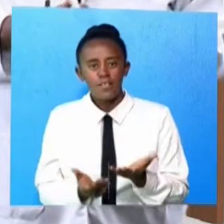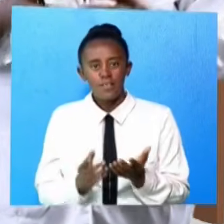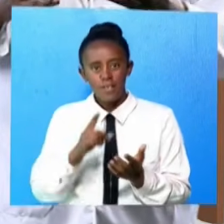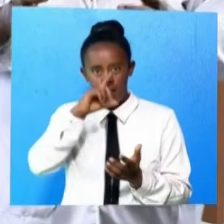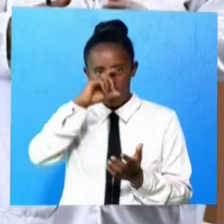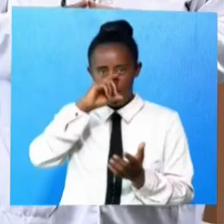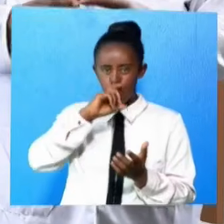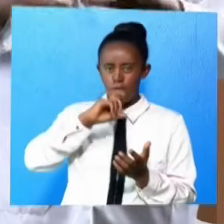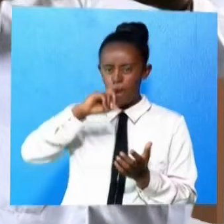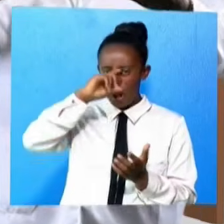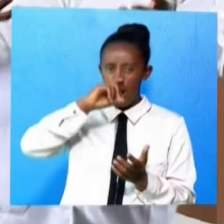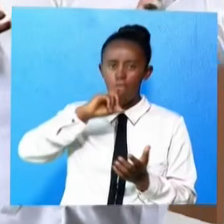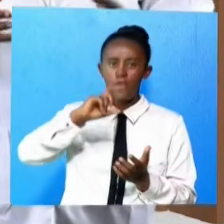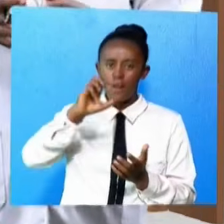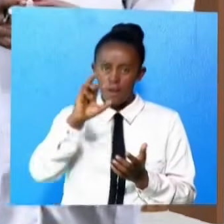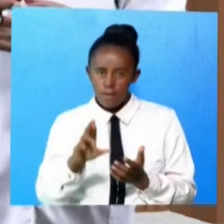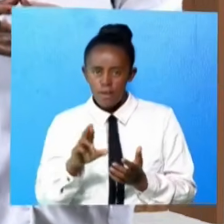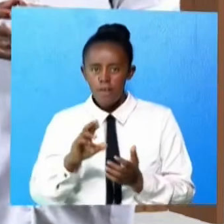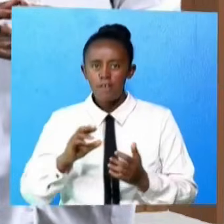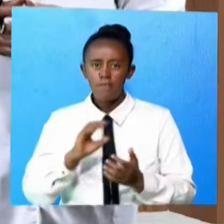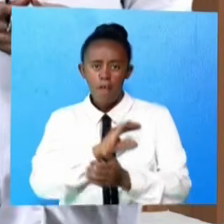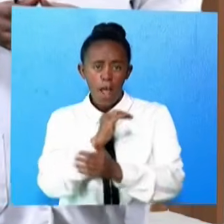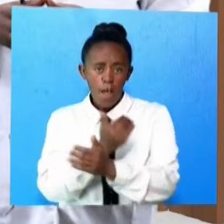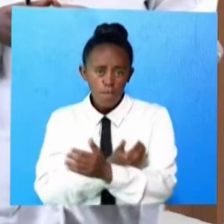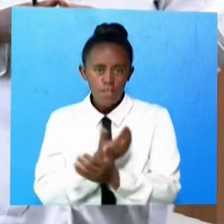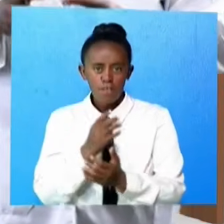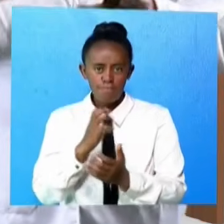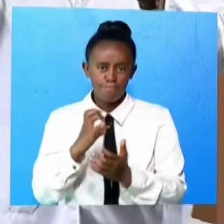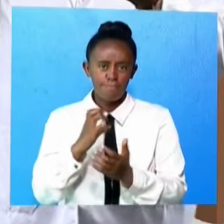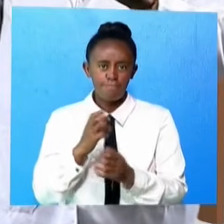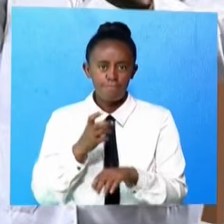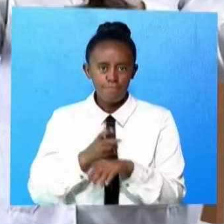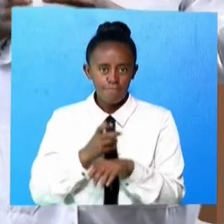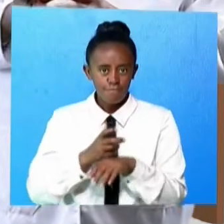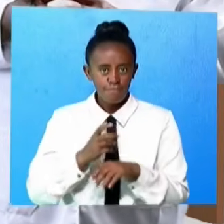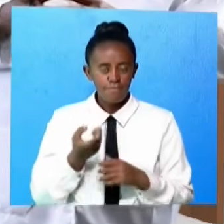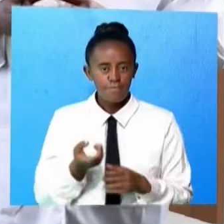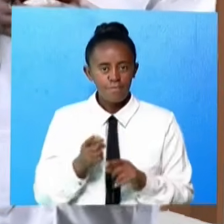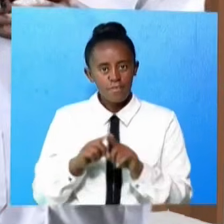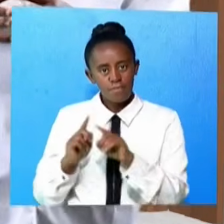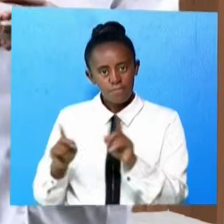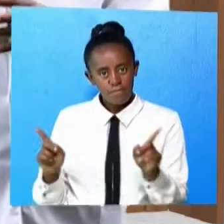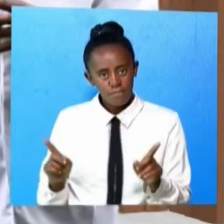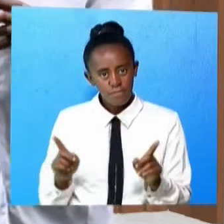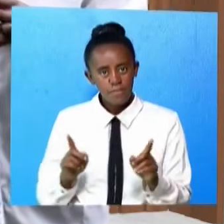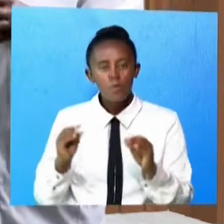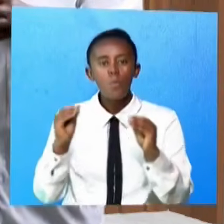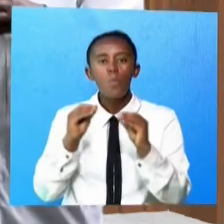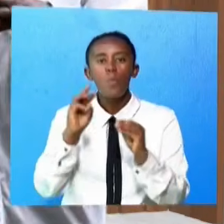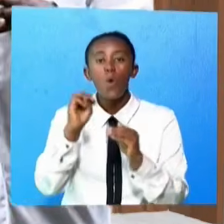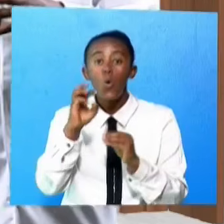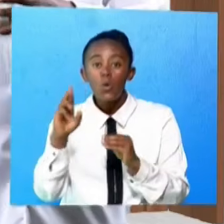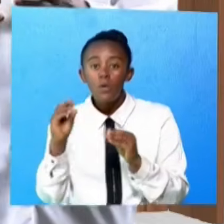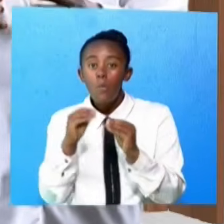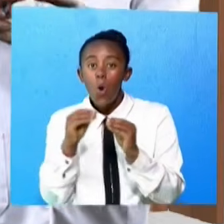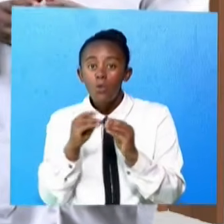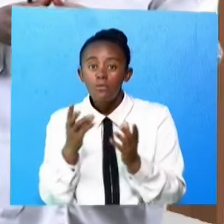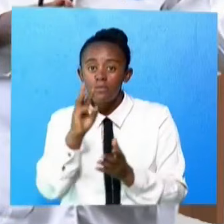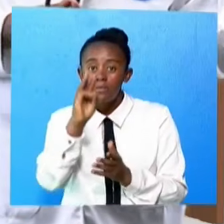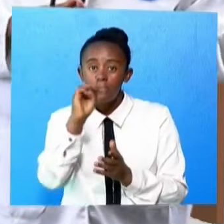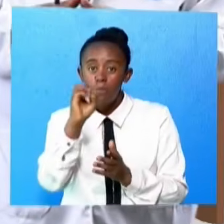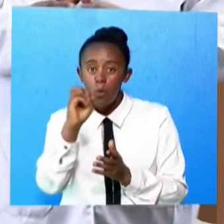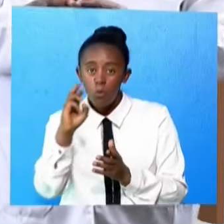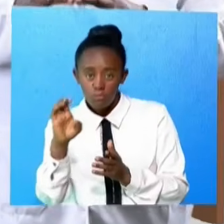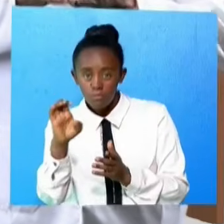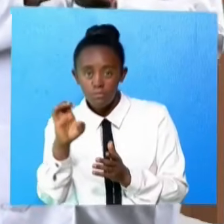cleverer, heavy, heavier, etc. When it comes to in the case of that is more, as we discussed last